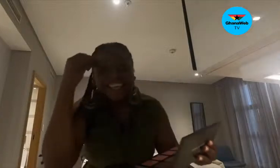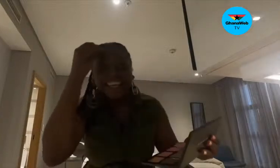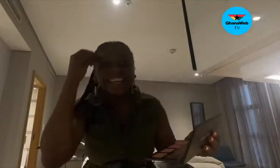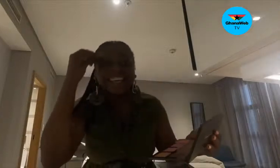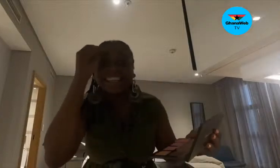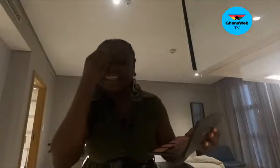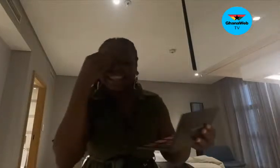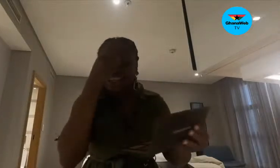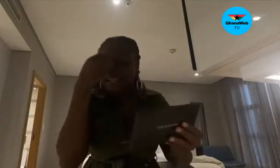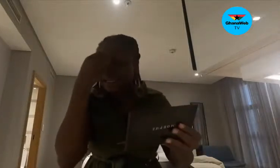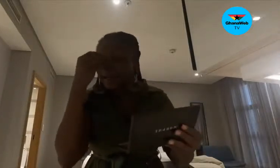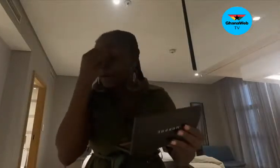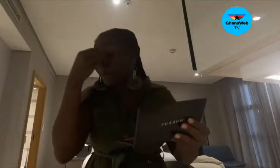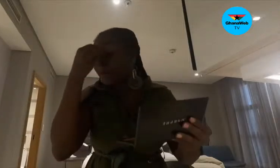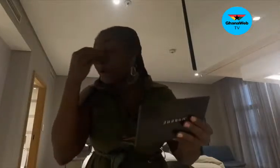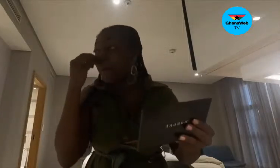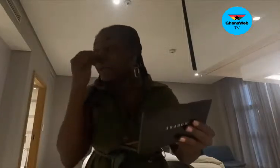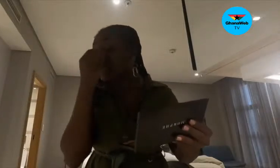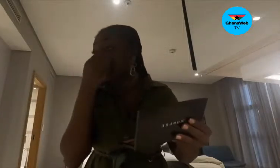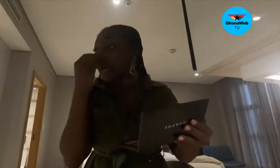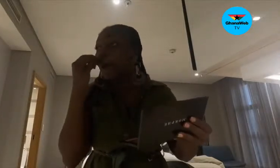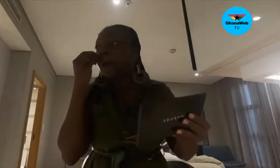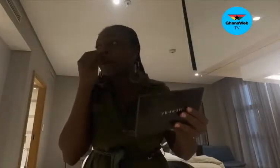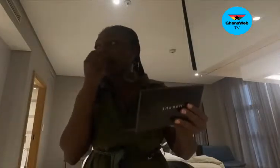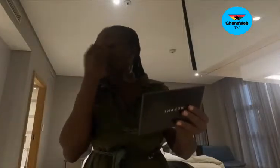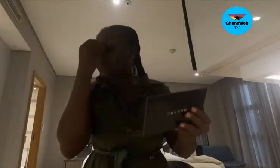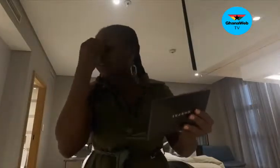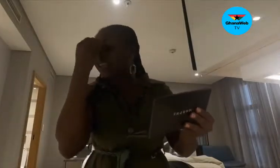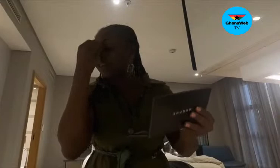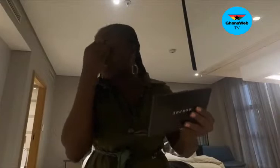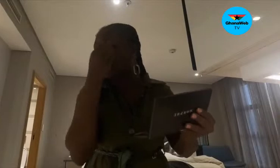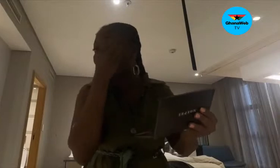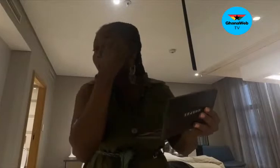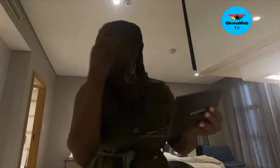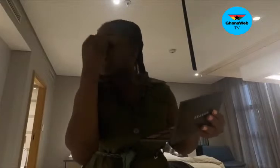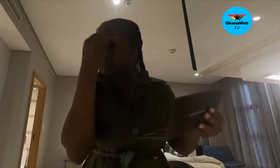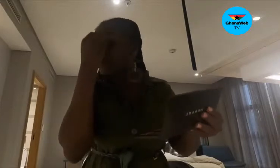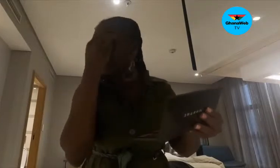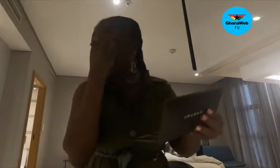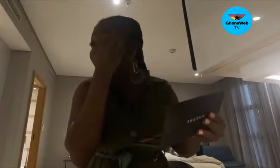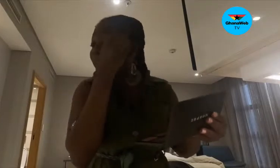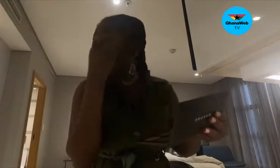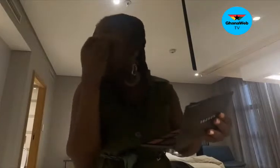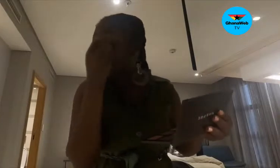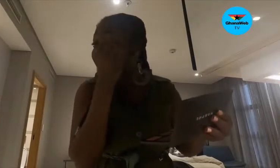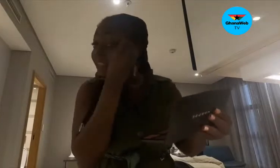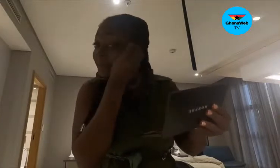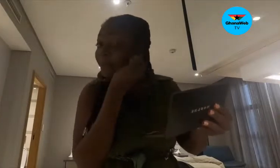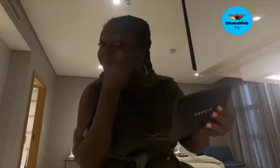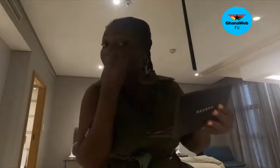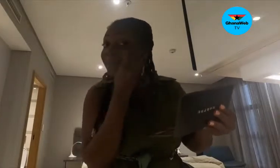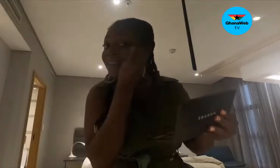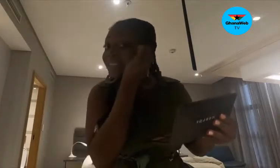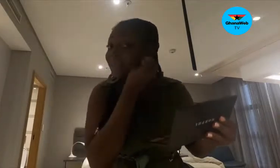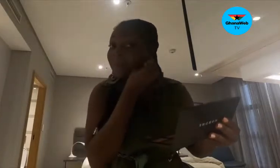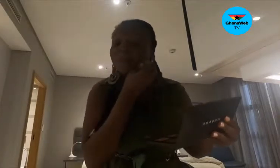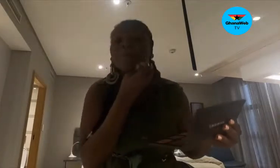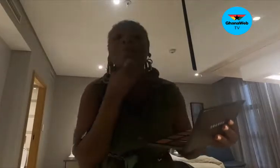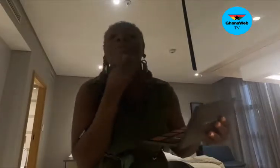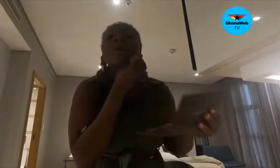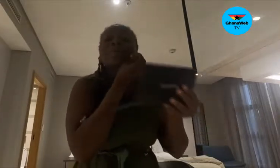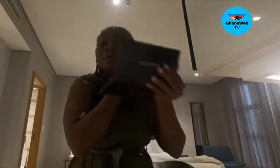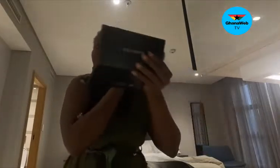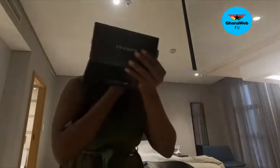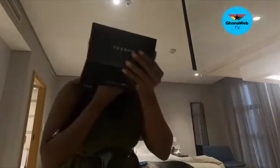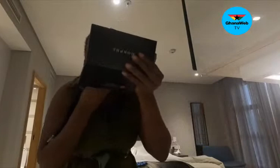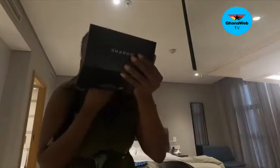enjoy. Now we go back like an hour ago and we've been given like an hour to quickly rest, dress up and